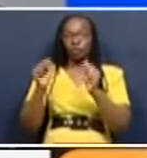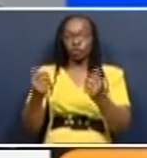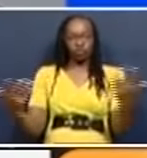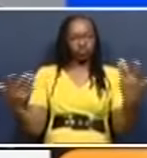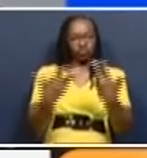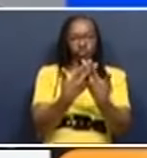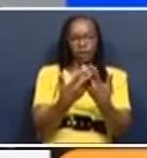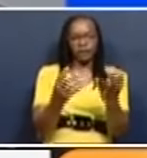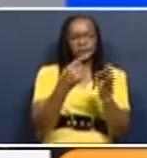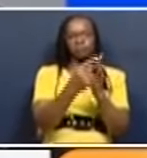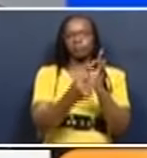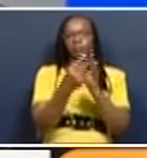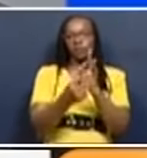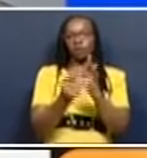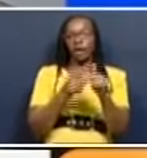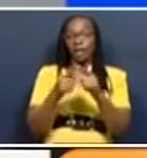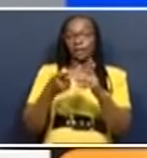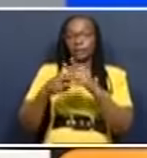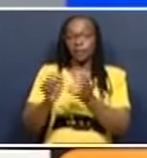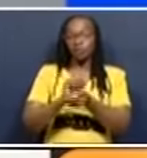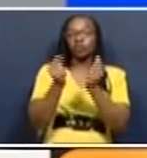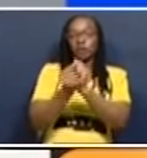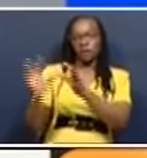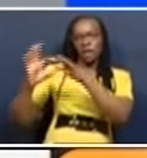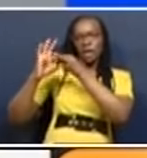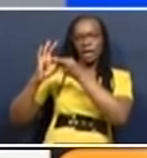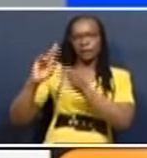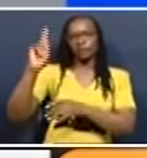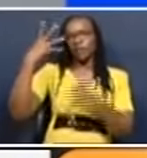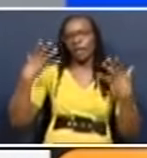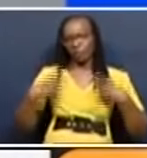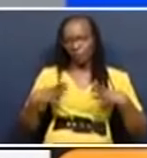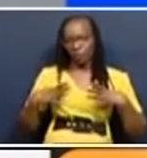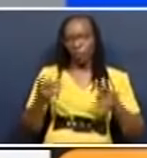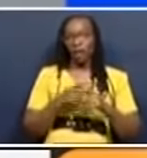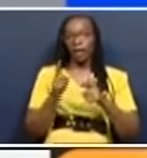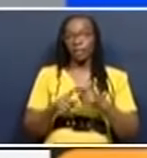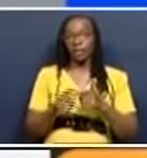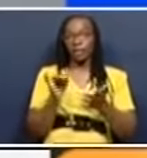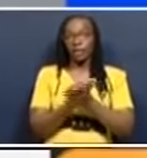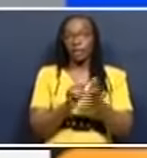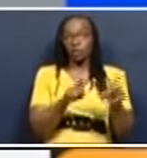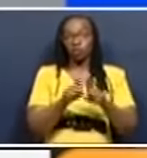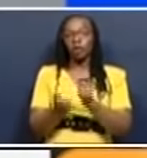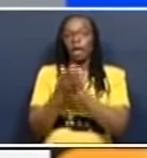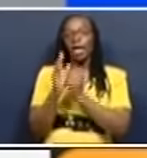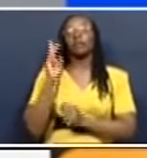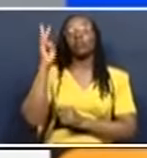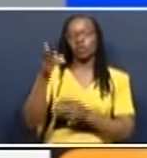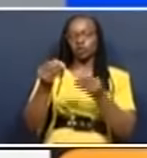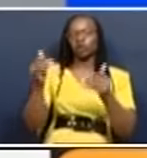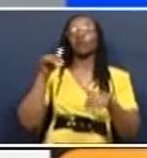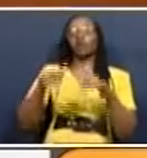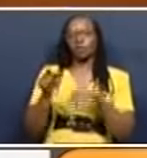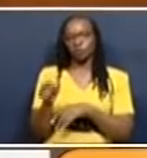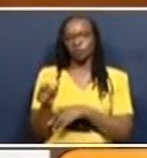two, and begin to change the culture of Kenyans. And that possibly is going to help us win the war. Okay. Yeah.